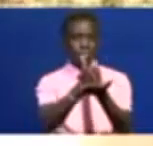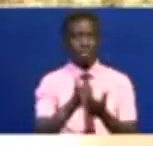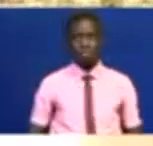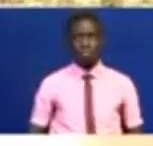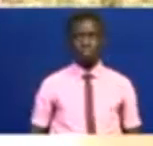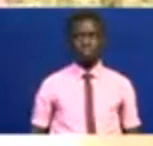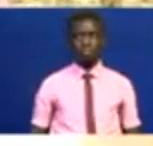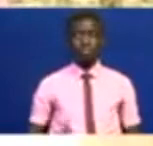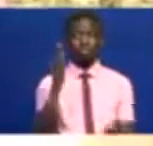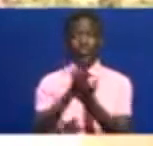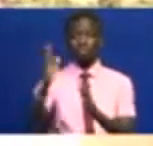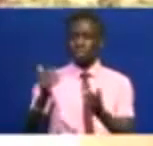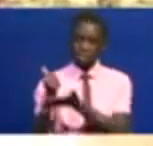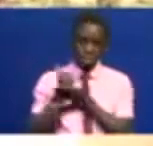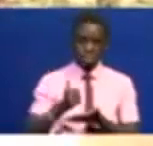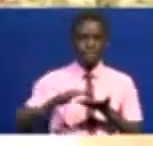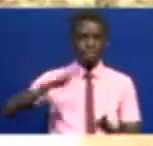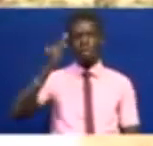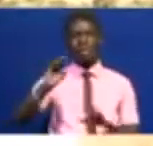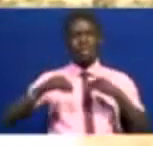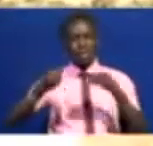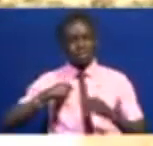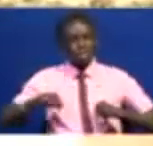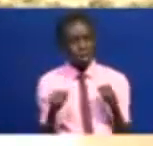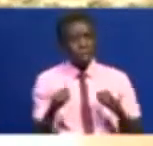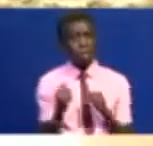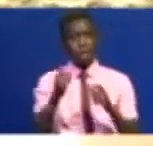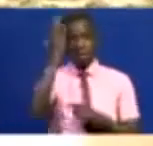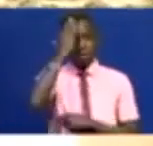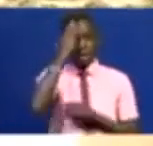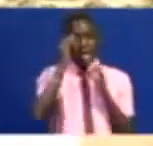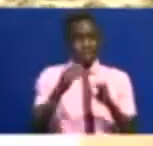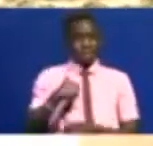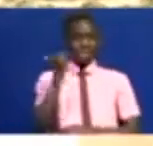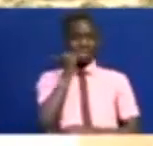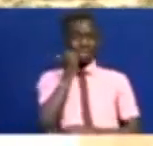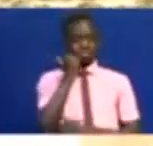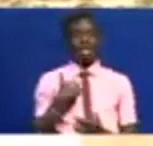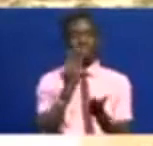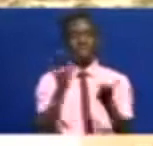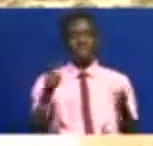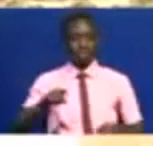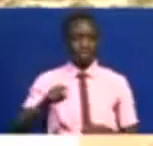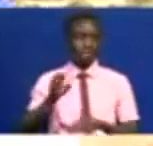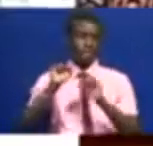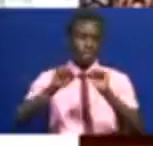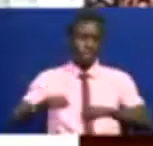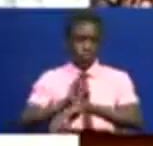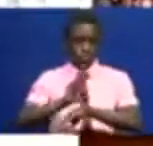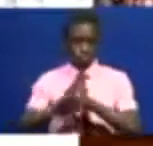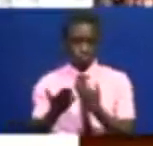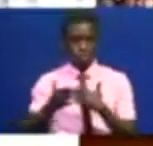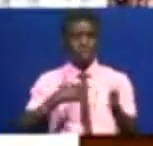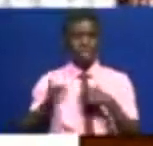kwetu na hiyo inanipatia furaha kwa sababu najua hata ninapogonjeka kuna kitu ambacho naweza kitumia bila kuhangaika.